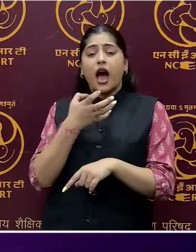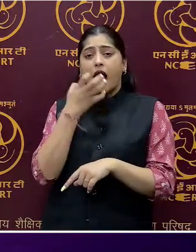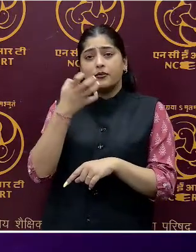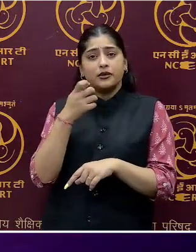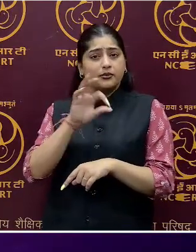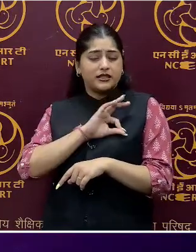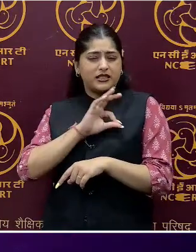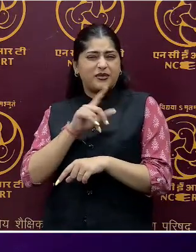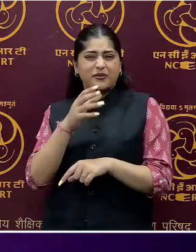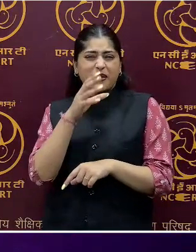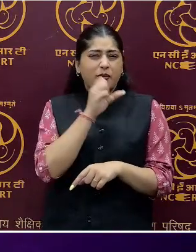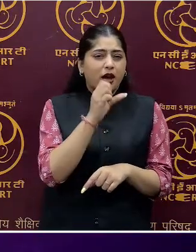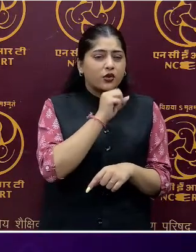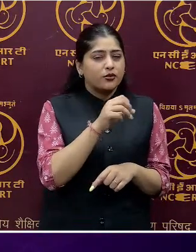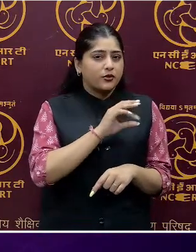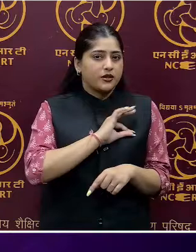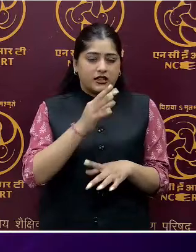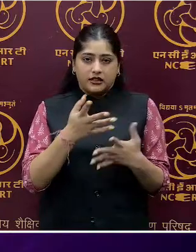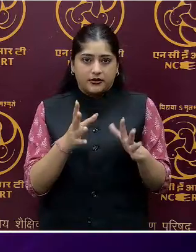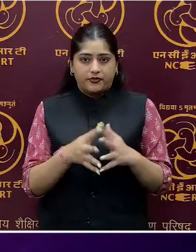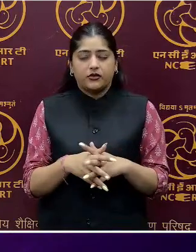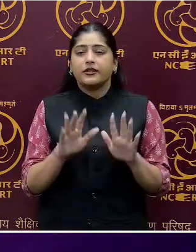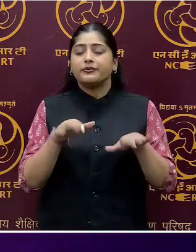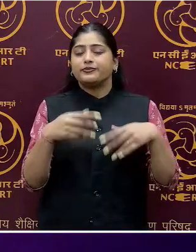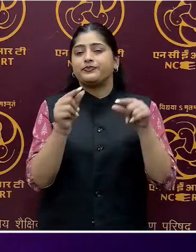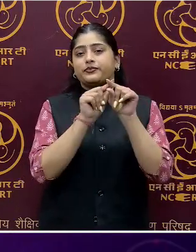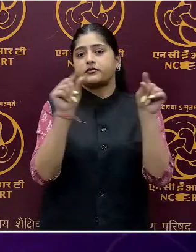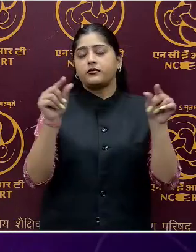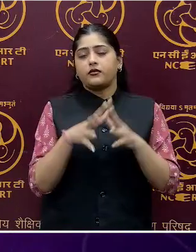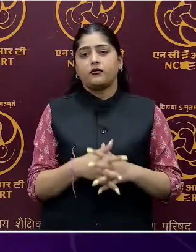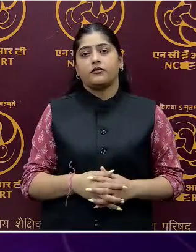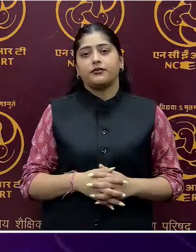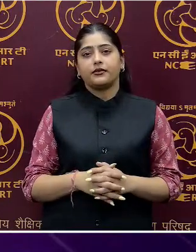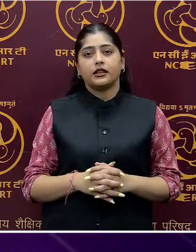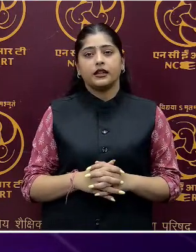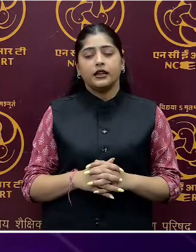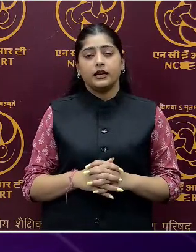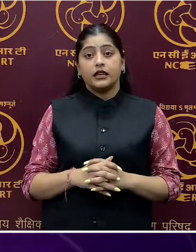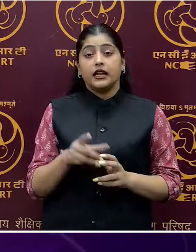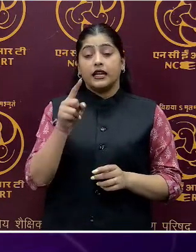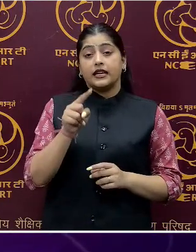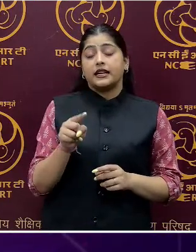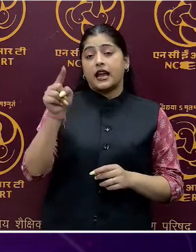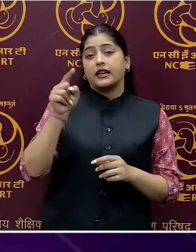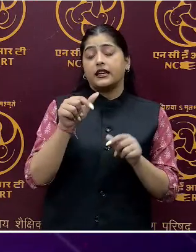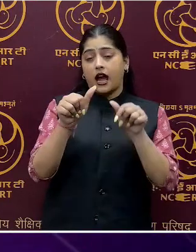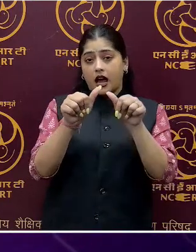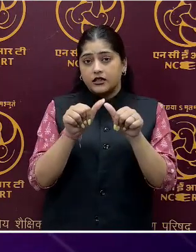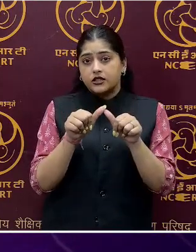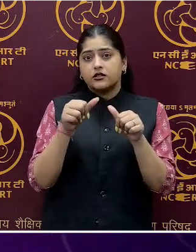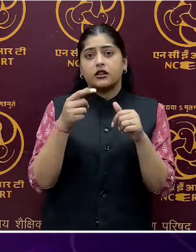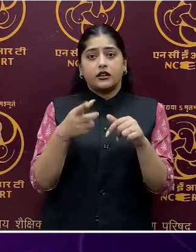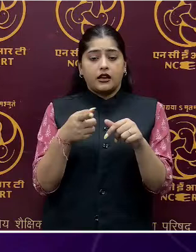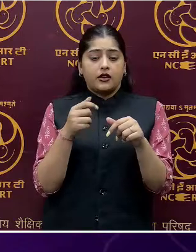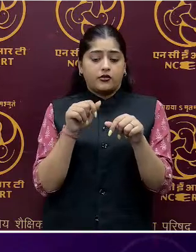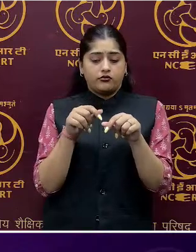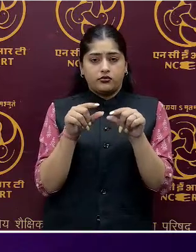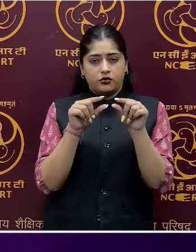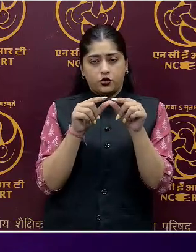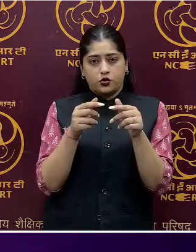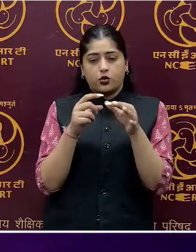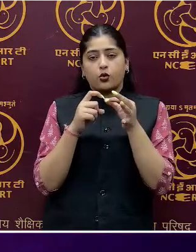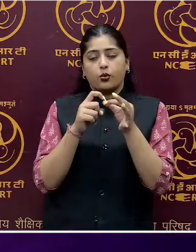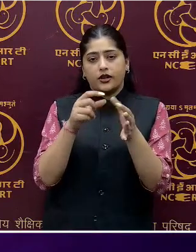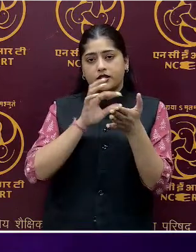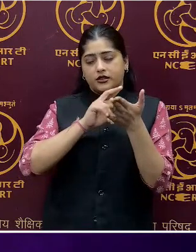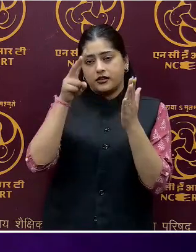So now another sentence. Let's move to the another one. Now write answers for the given sentences in the same way. The first